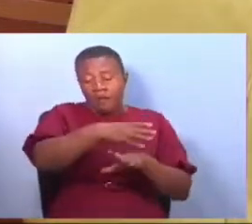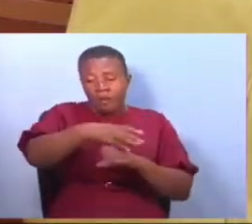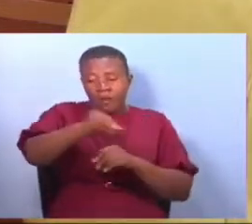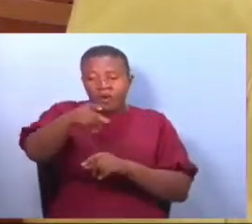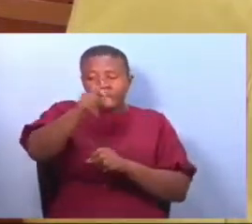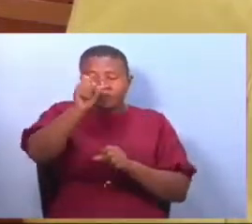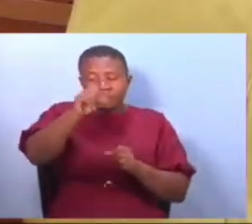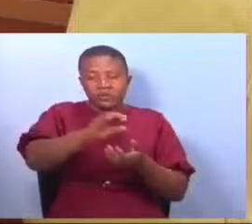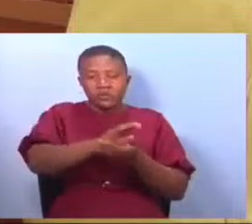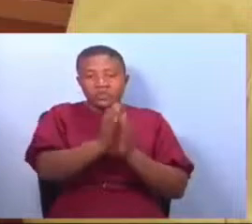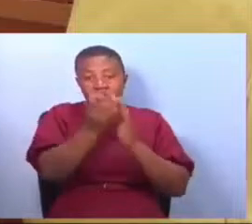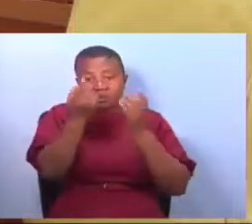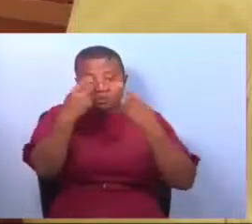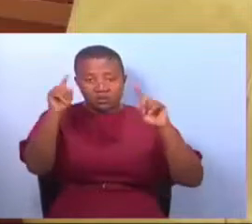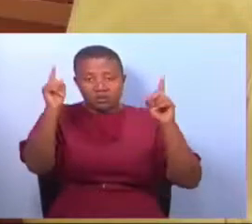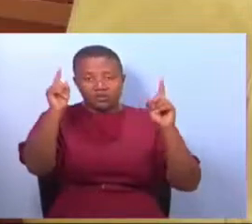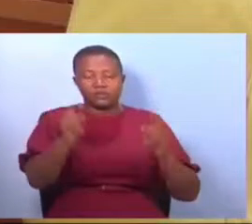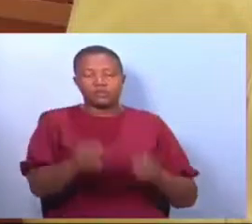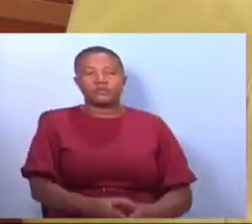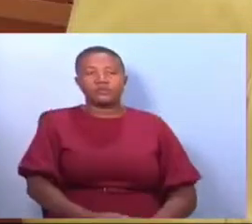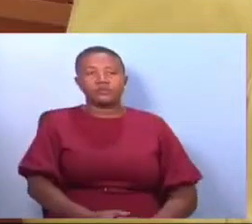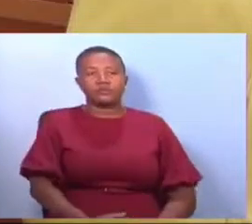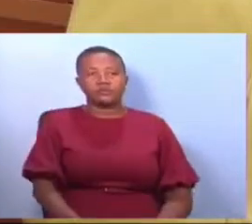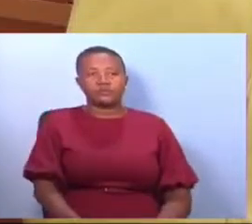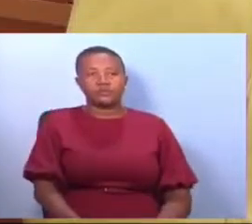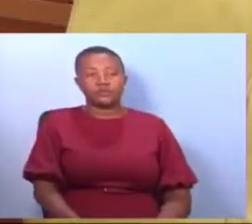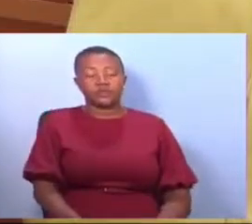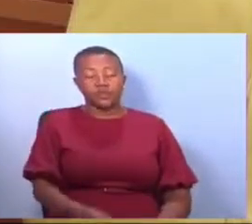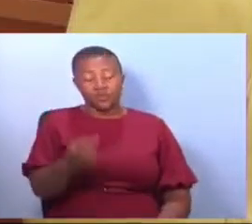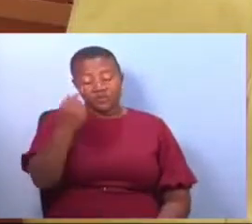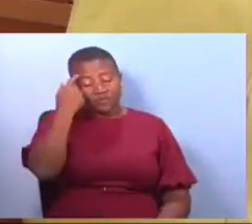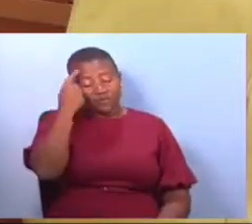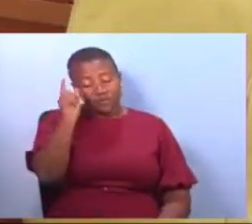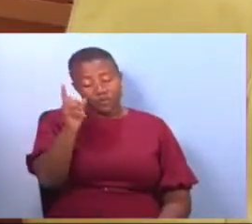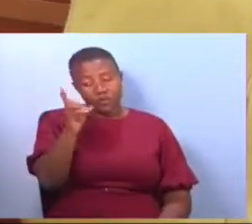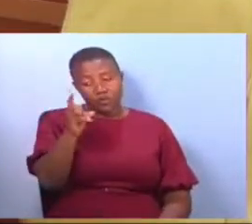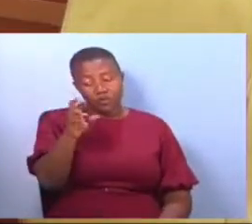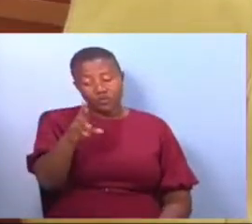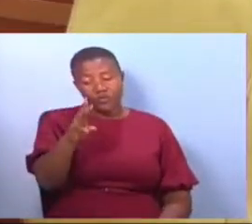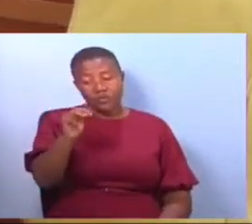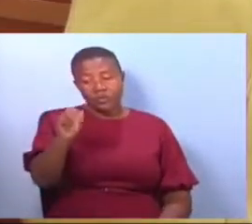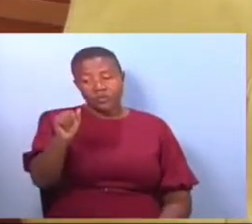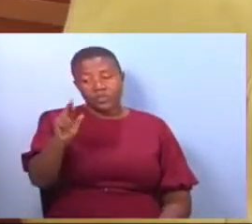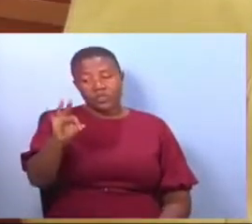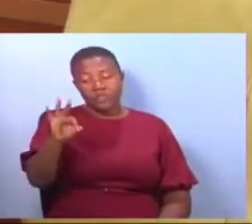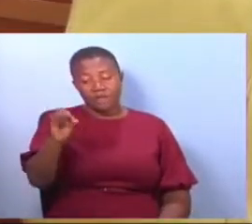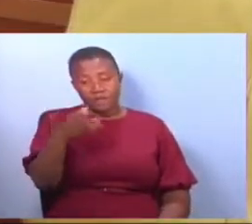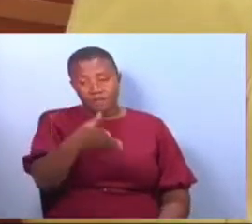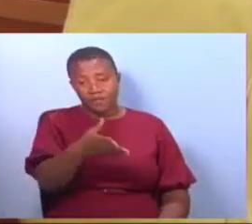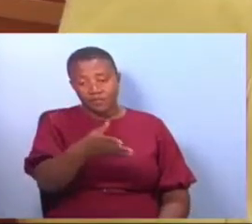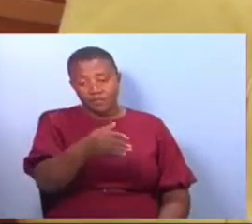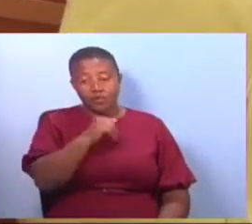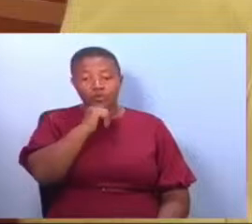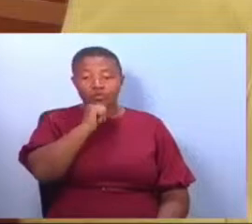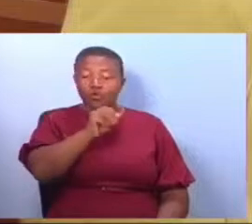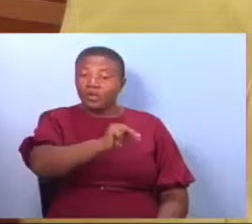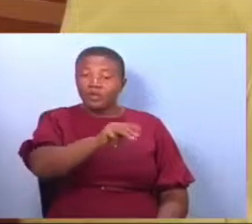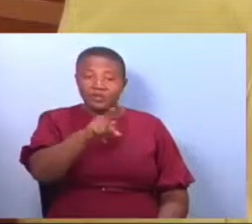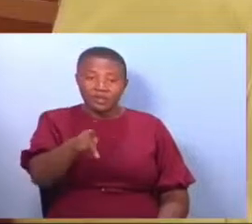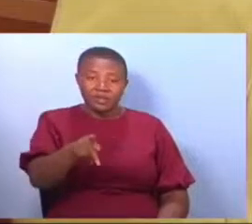the international stage as well. For Mr. Mafo, he's moved on. He's no longer a member of Parliament, but he has moved